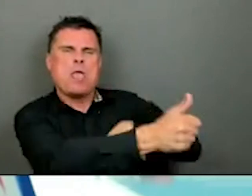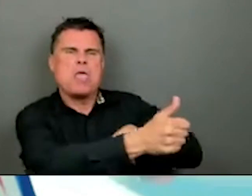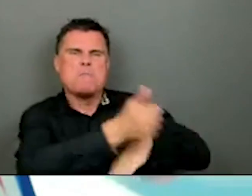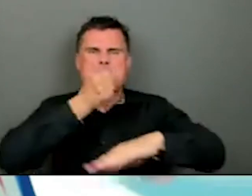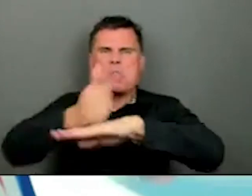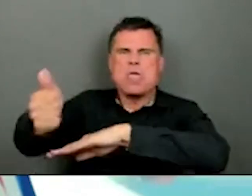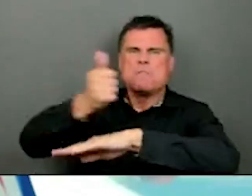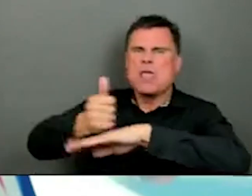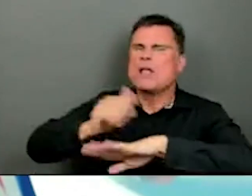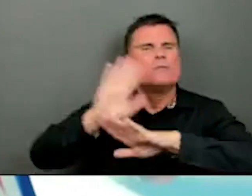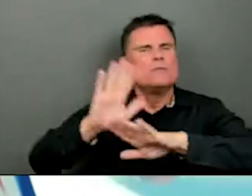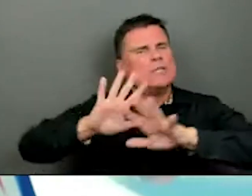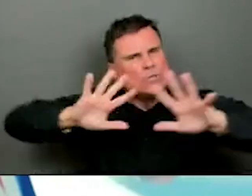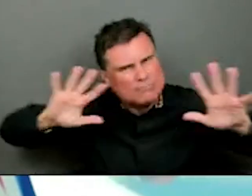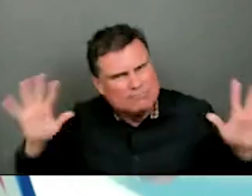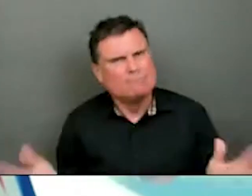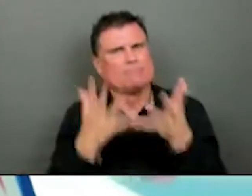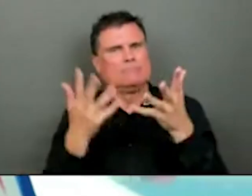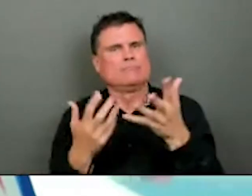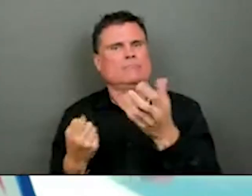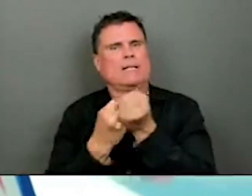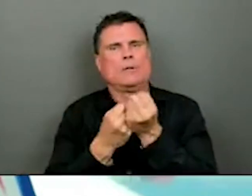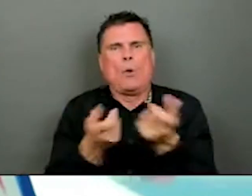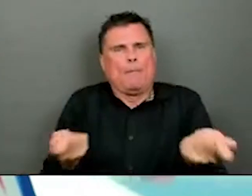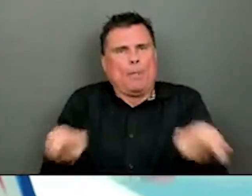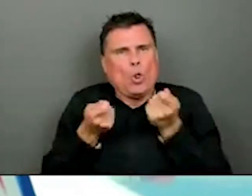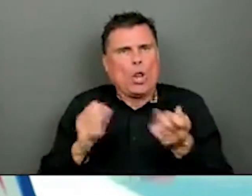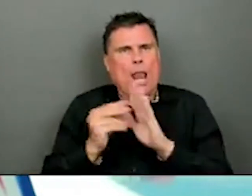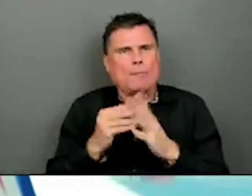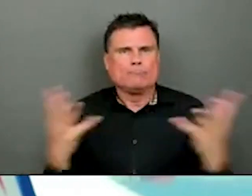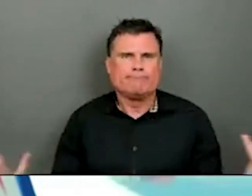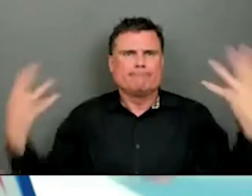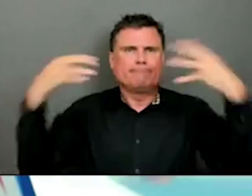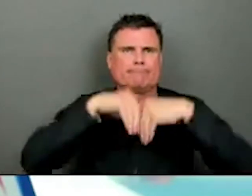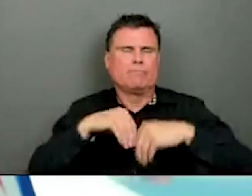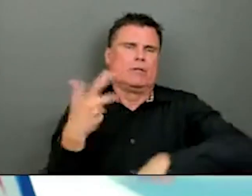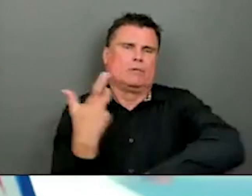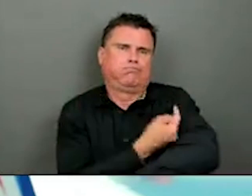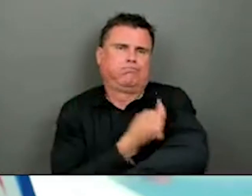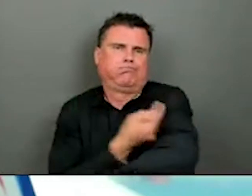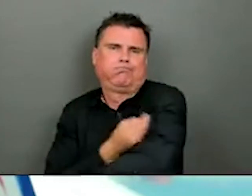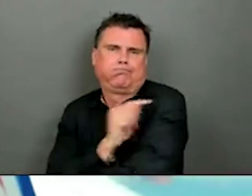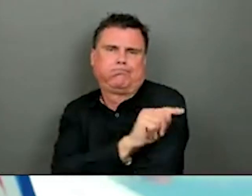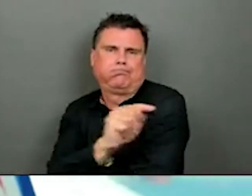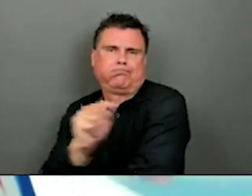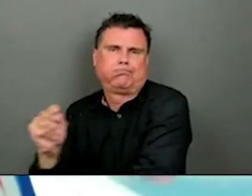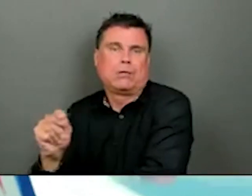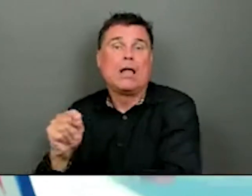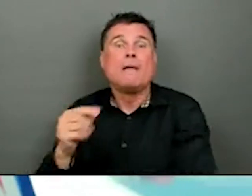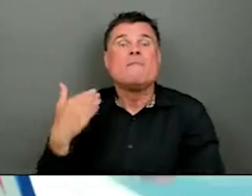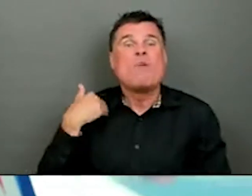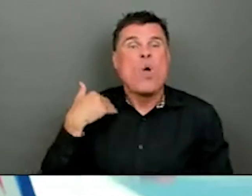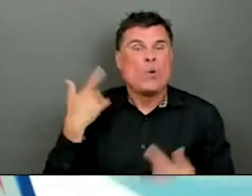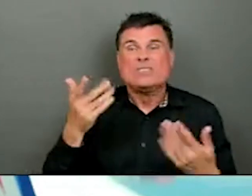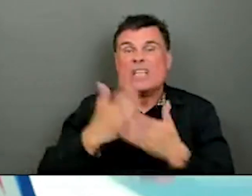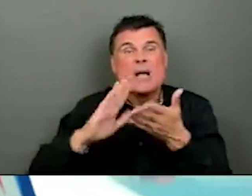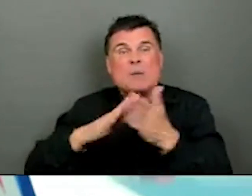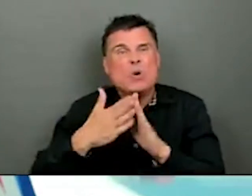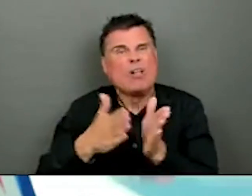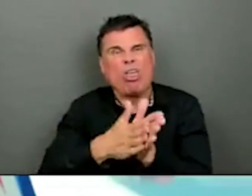levels everywhere. And the community that was behind a few weeks ago, we hope will be ahead in the coming weeks, and that will require more hard